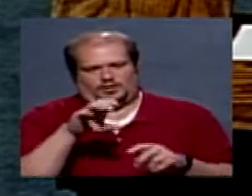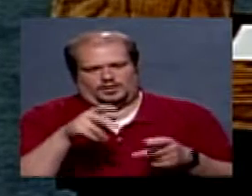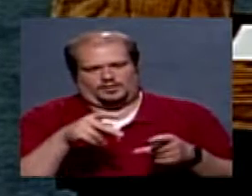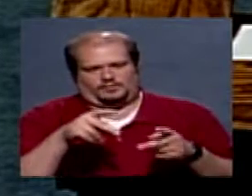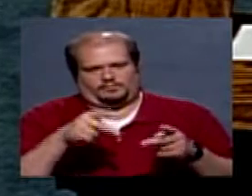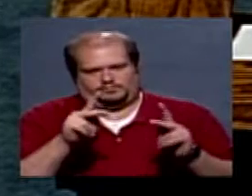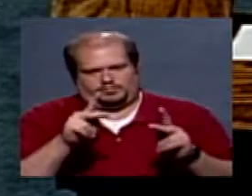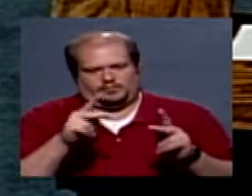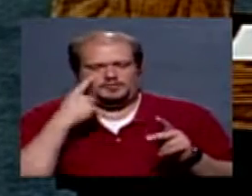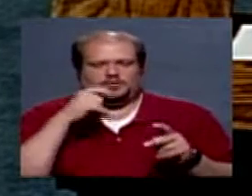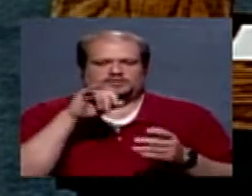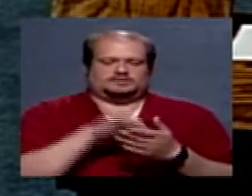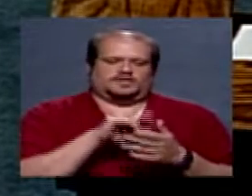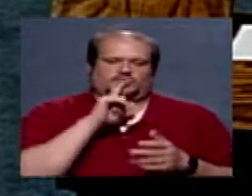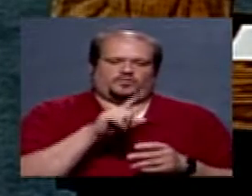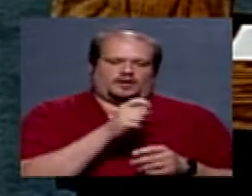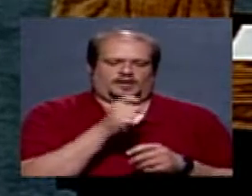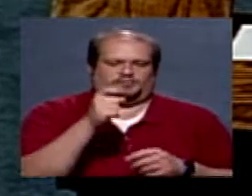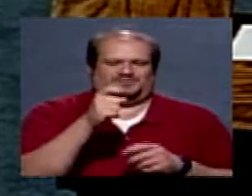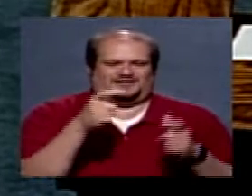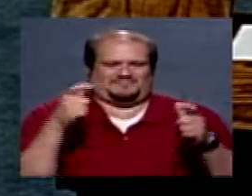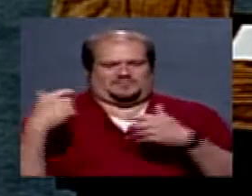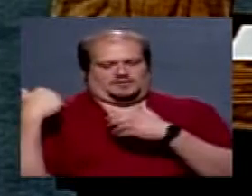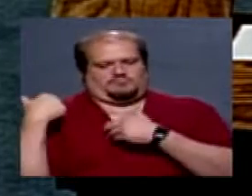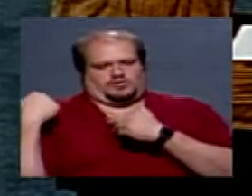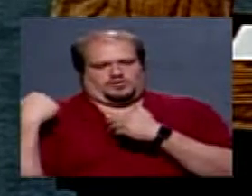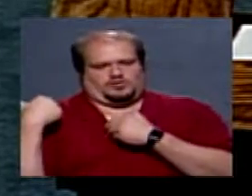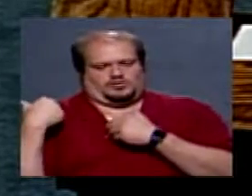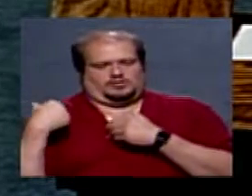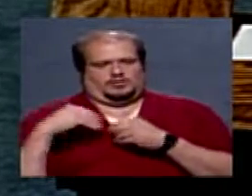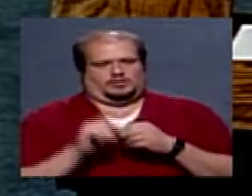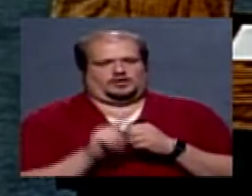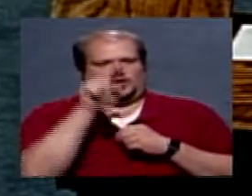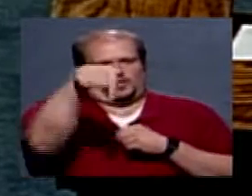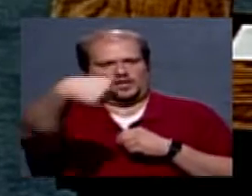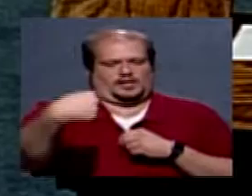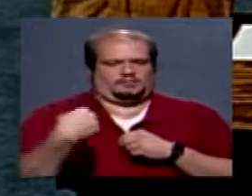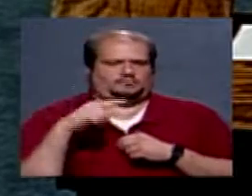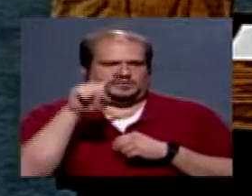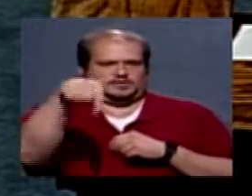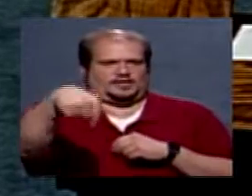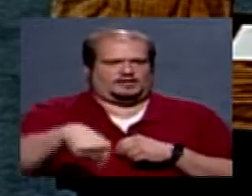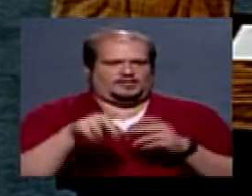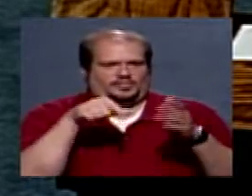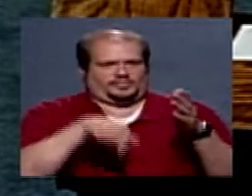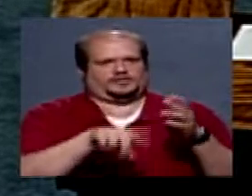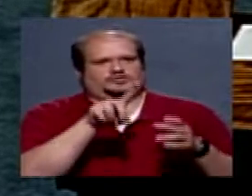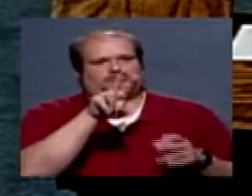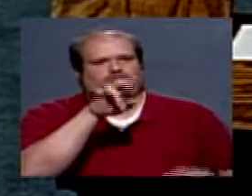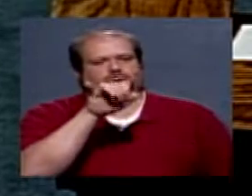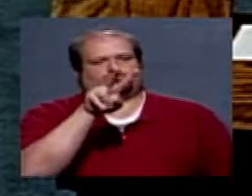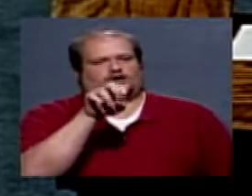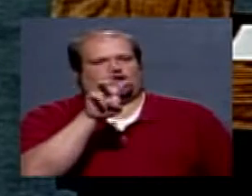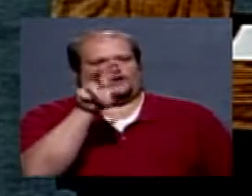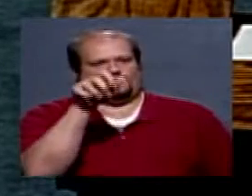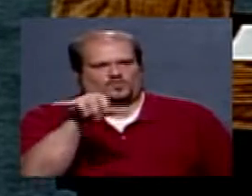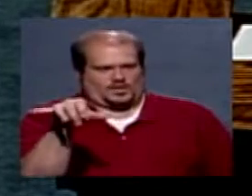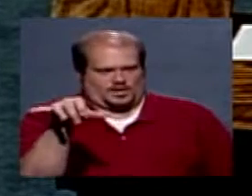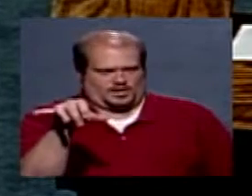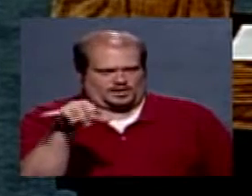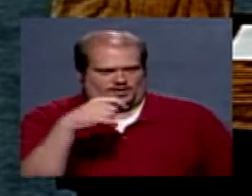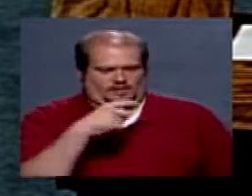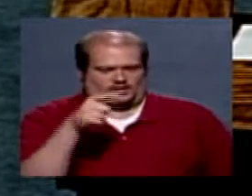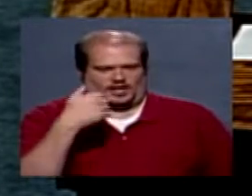permit, because it would really put a big burden going up and down this driveway. I mean, I've